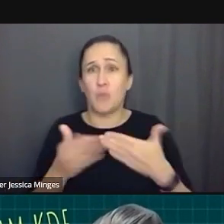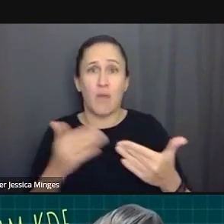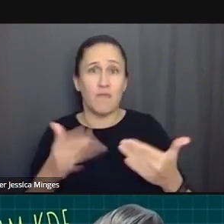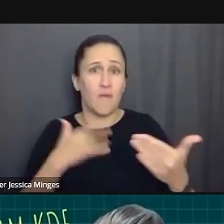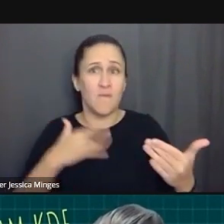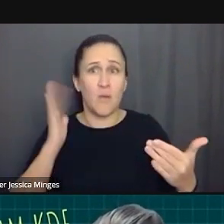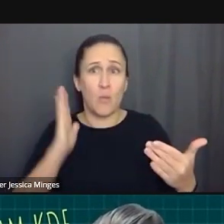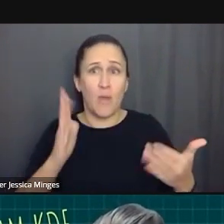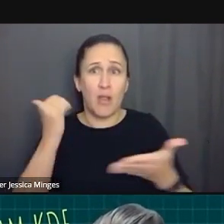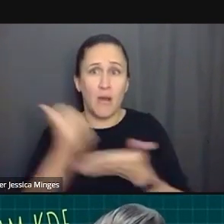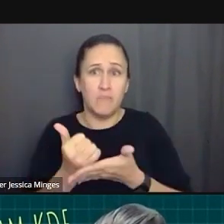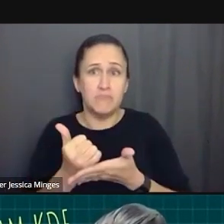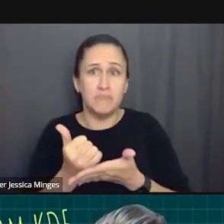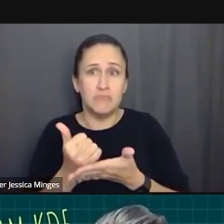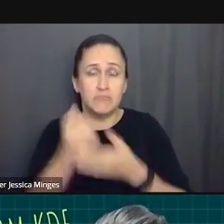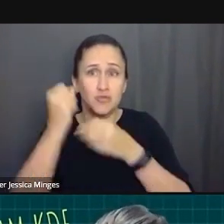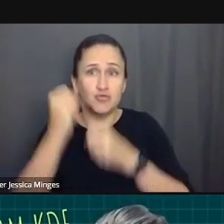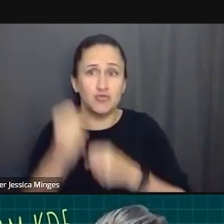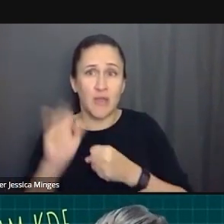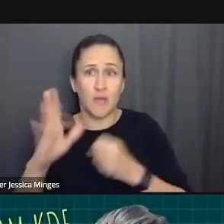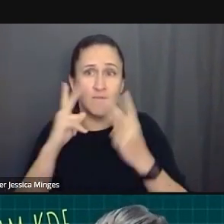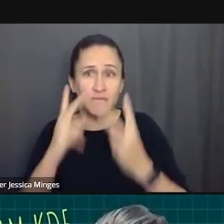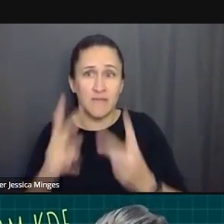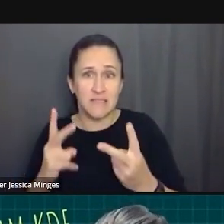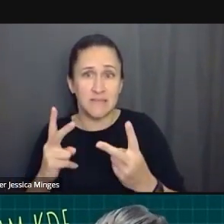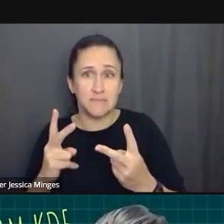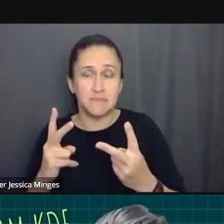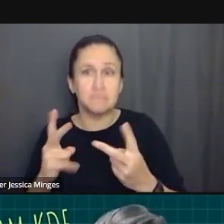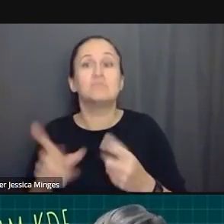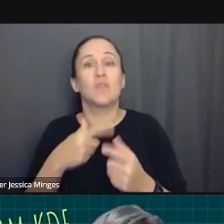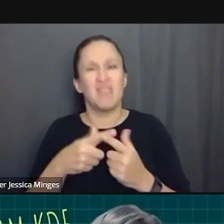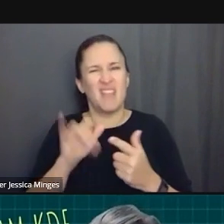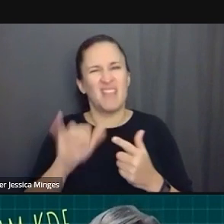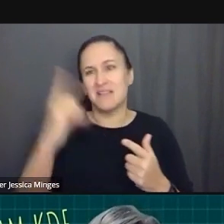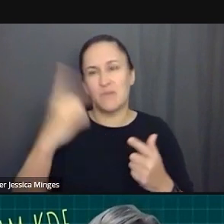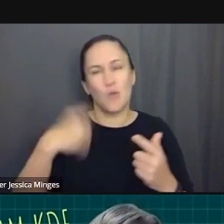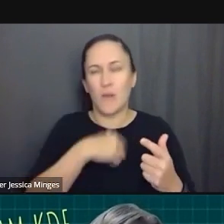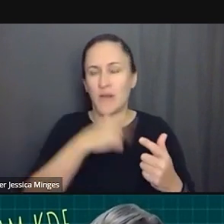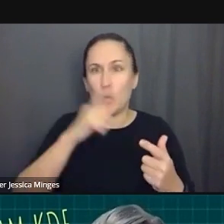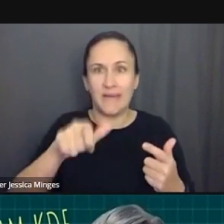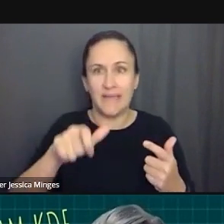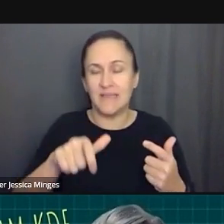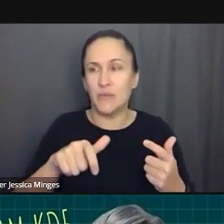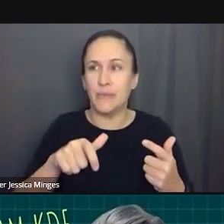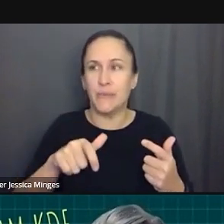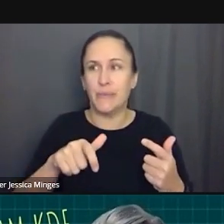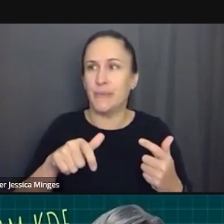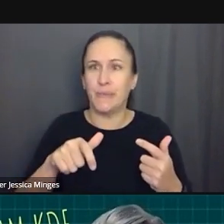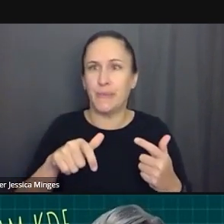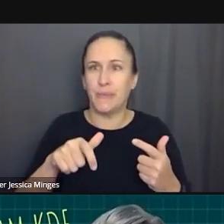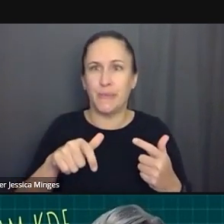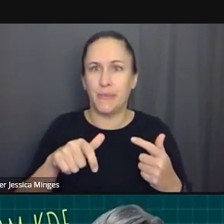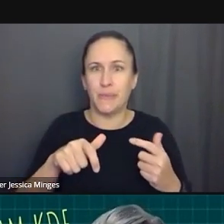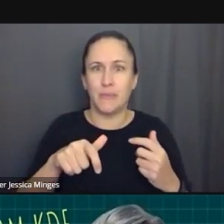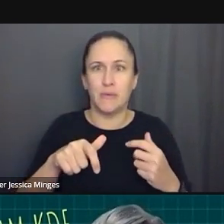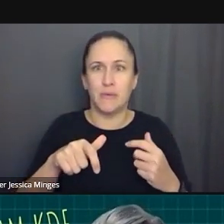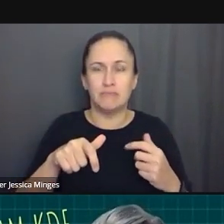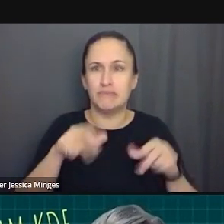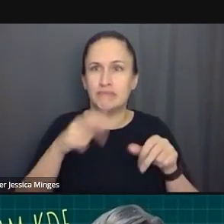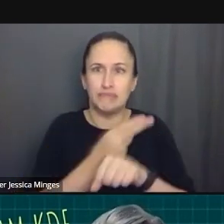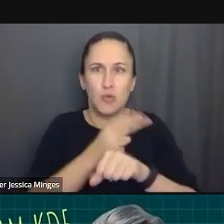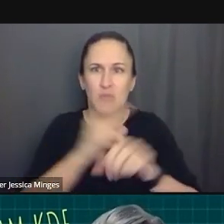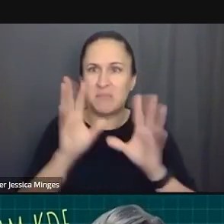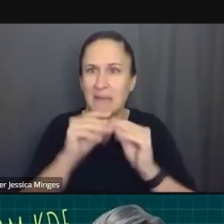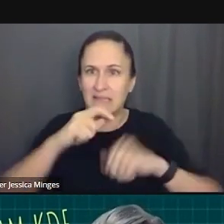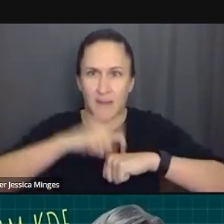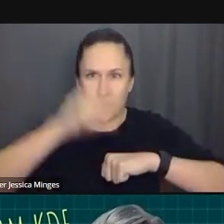help strengthen their visit. So that is something that we don't necessarily need to have time during the meeting right now to fill out,